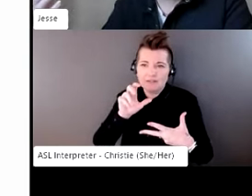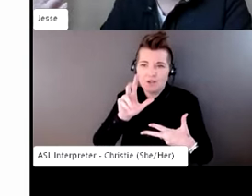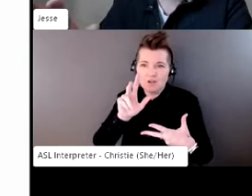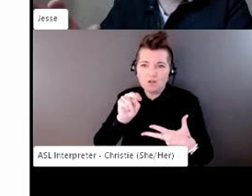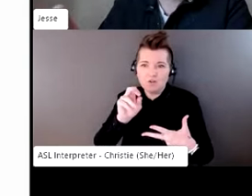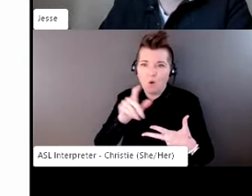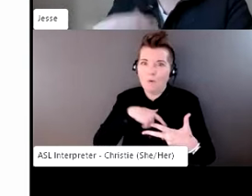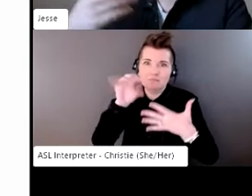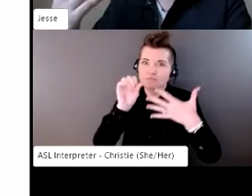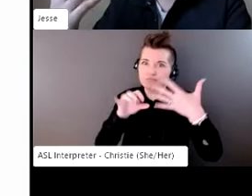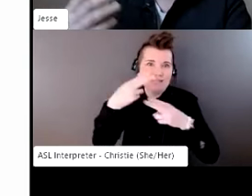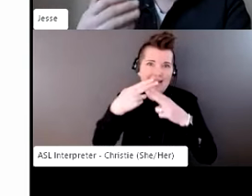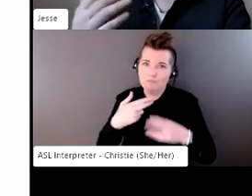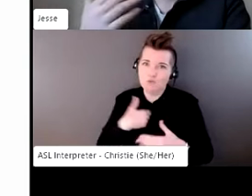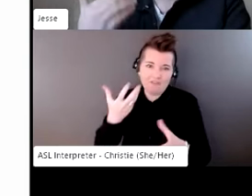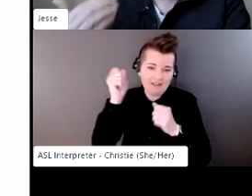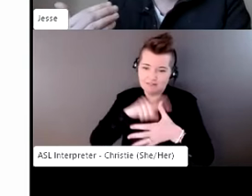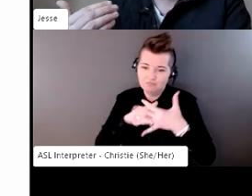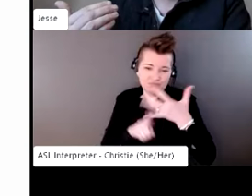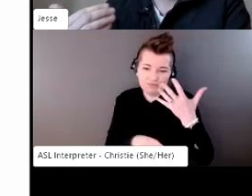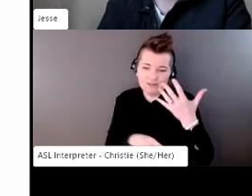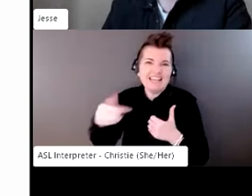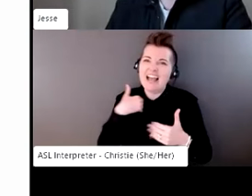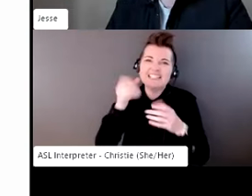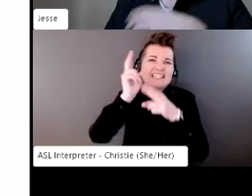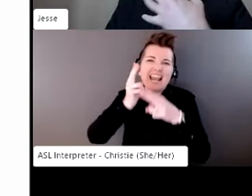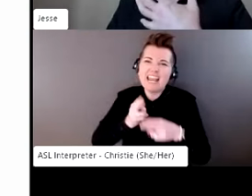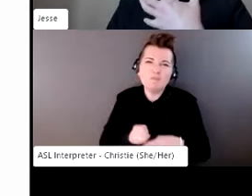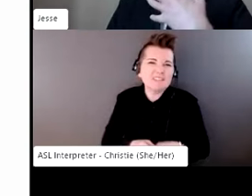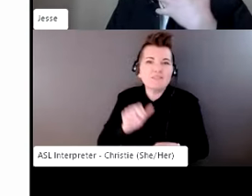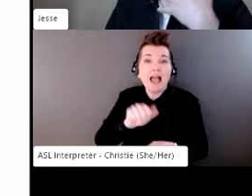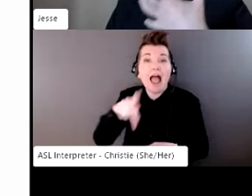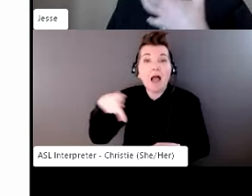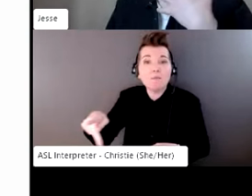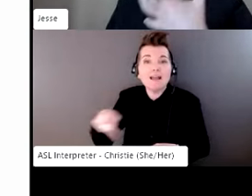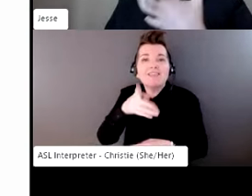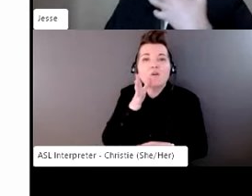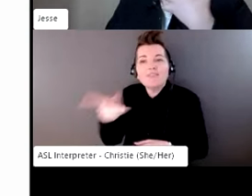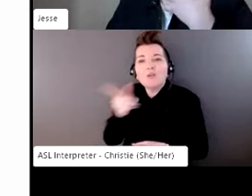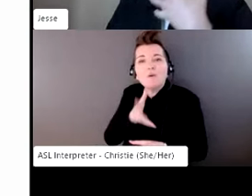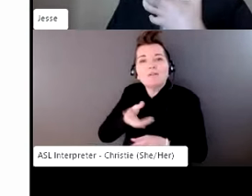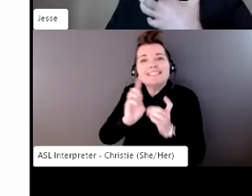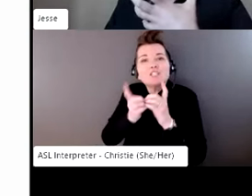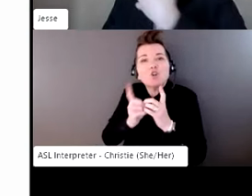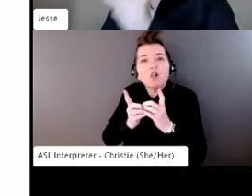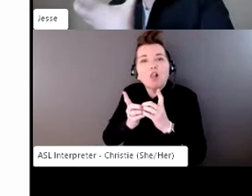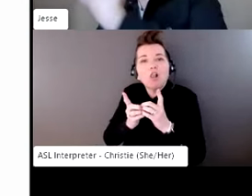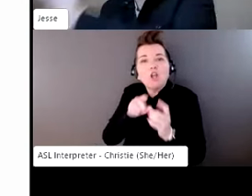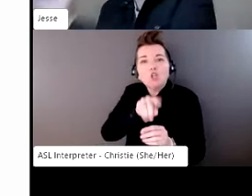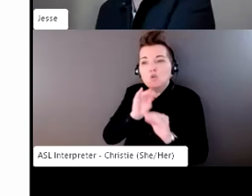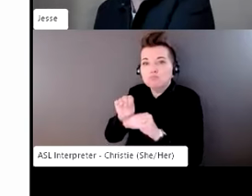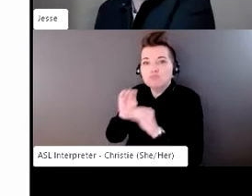LastPass, Google Password, or Keychain for Apple. There's a lot of these out there. And those hide all of your passwords behind